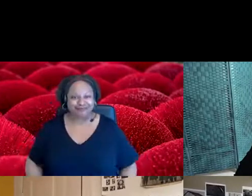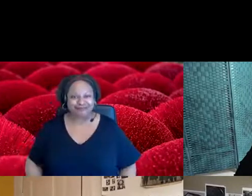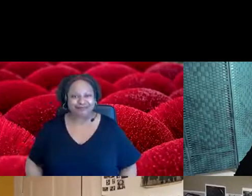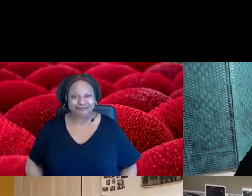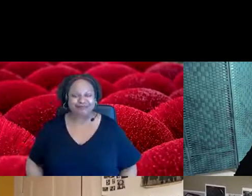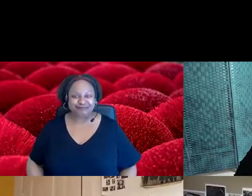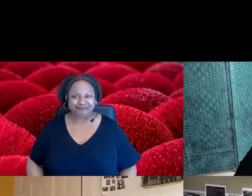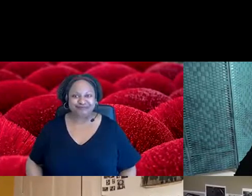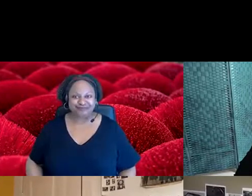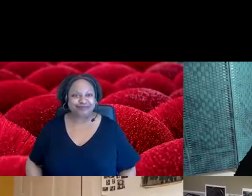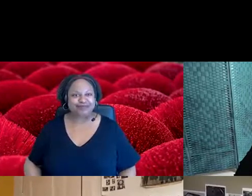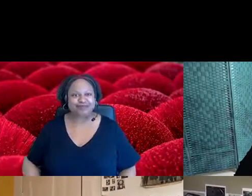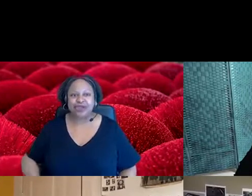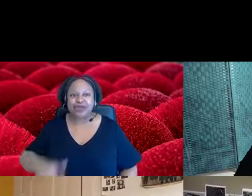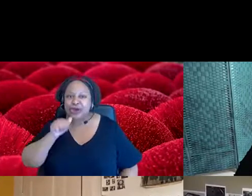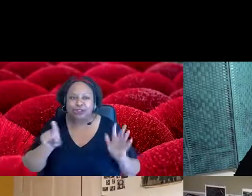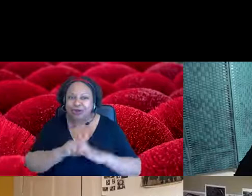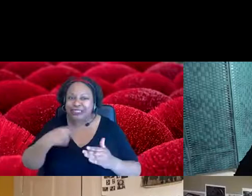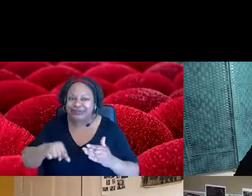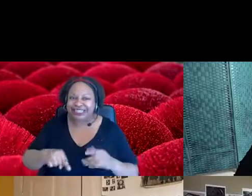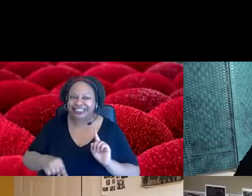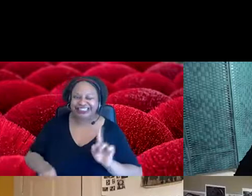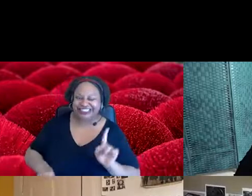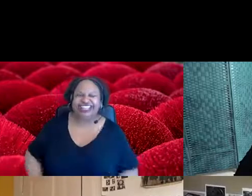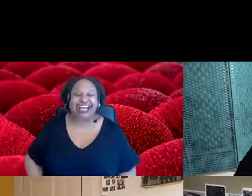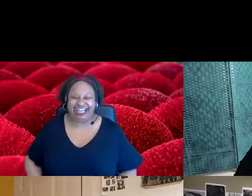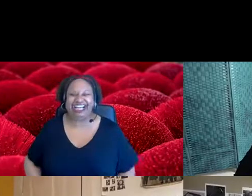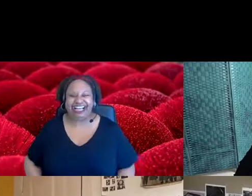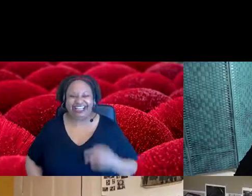And don't show up next week, okay?